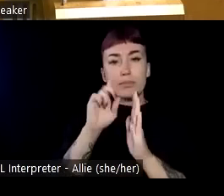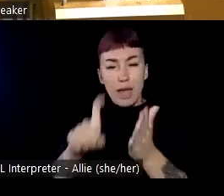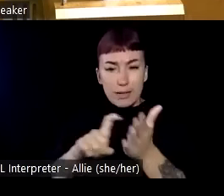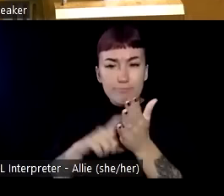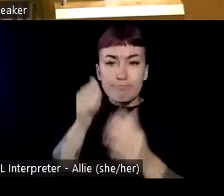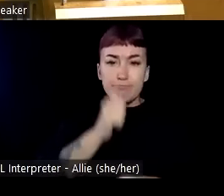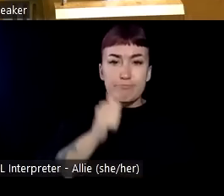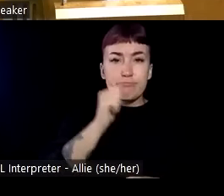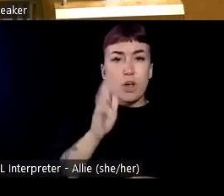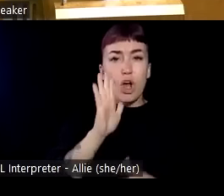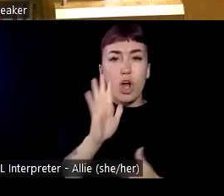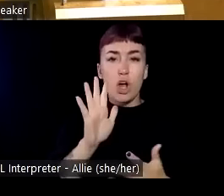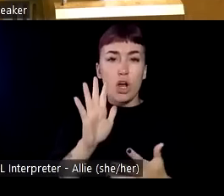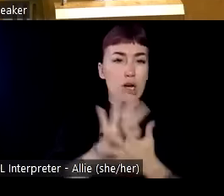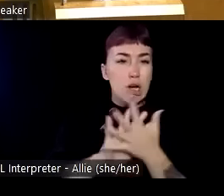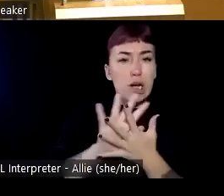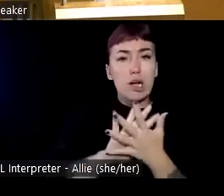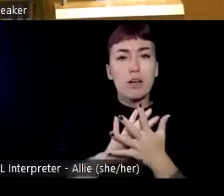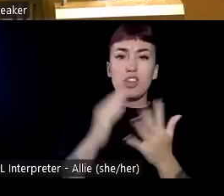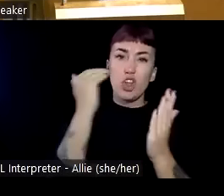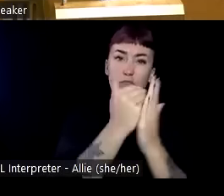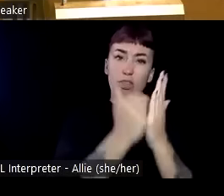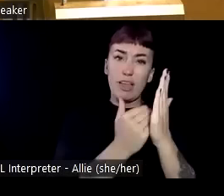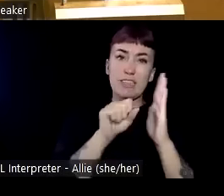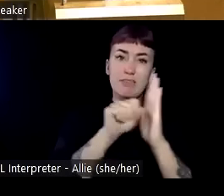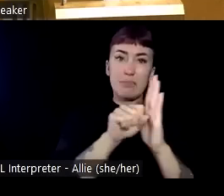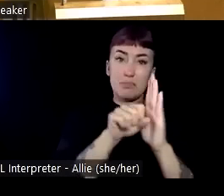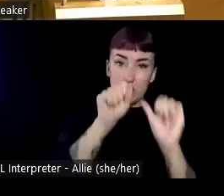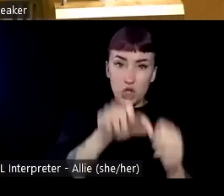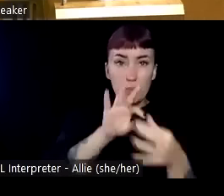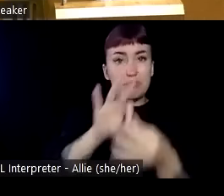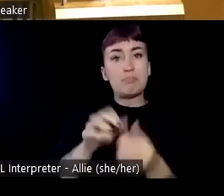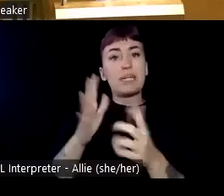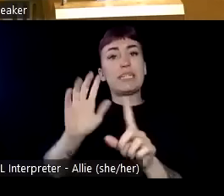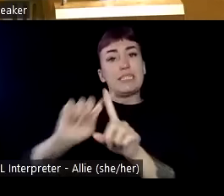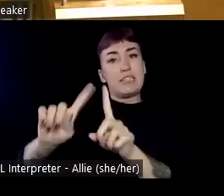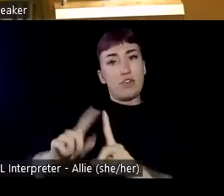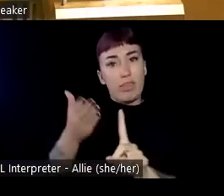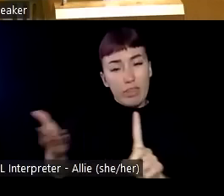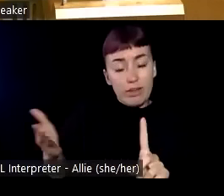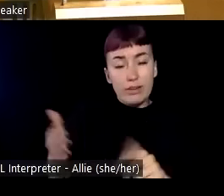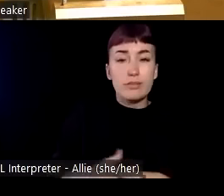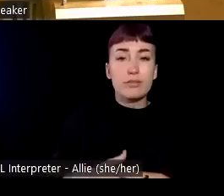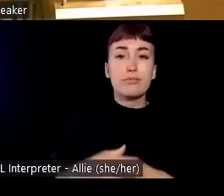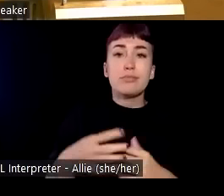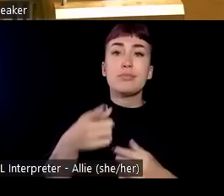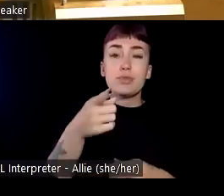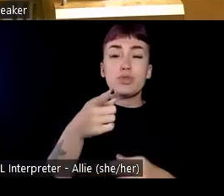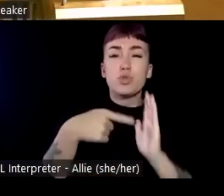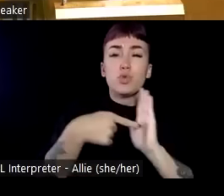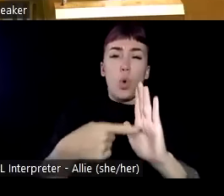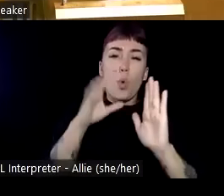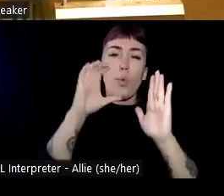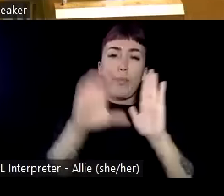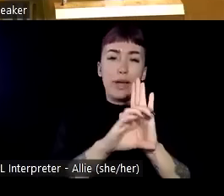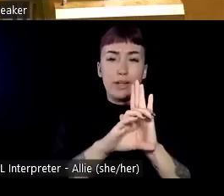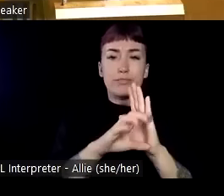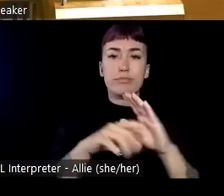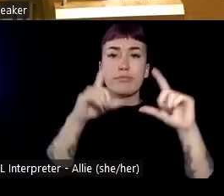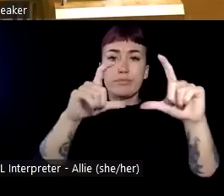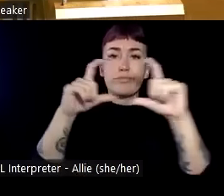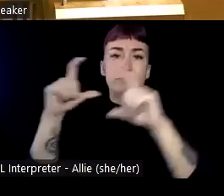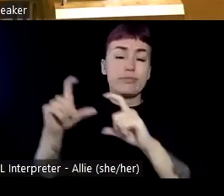quite ambiguous. There's a list of symptoms that could be attributed to many different things. And so shown here is, shown in the graphic